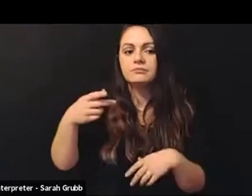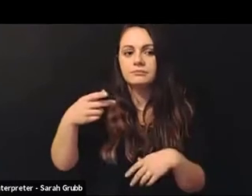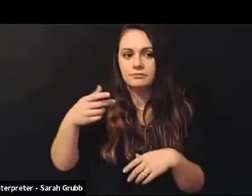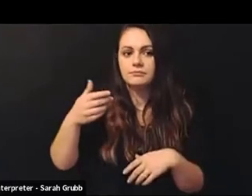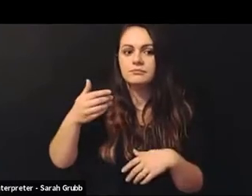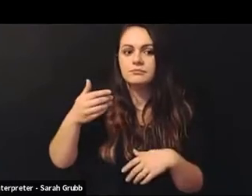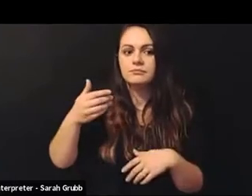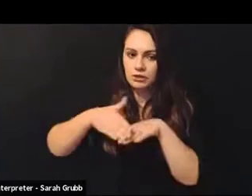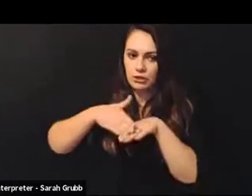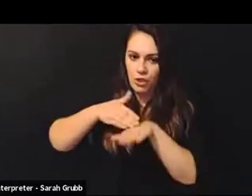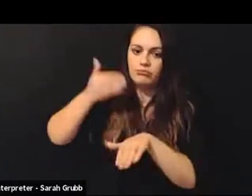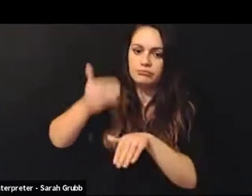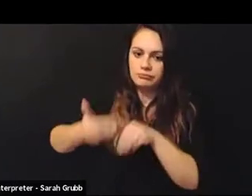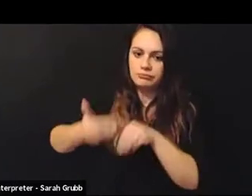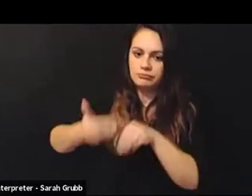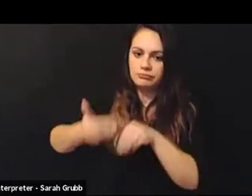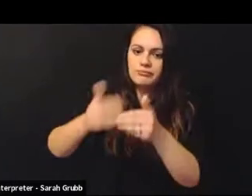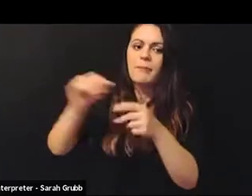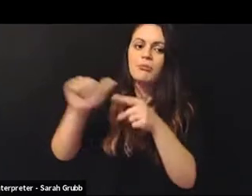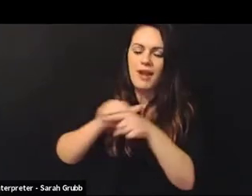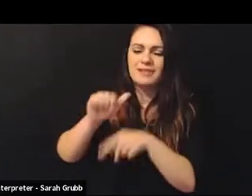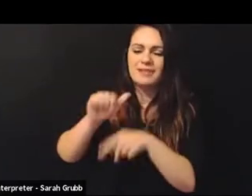individual supports.